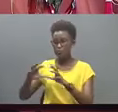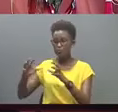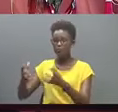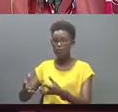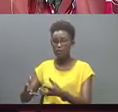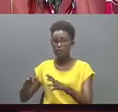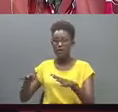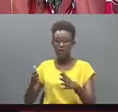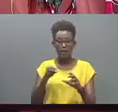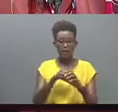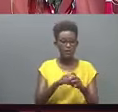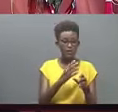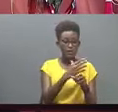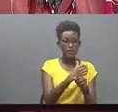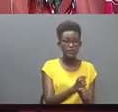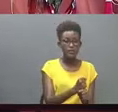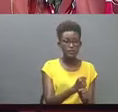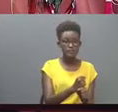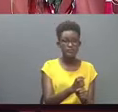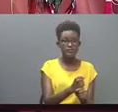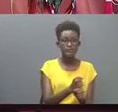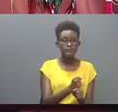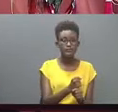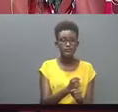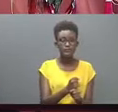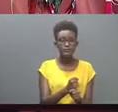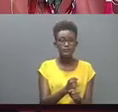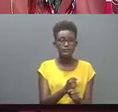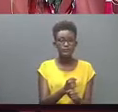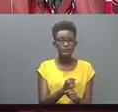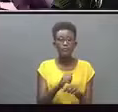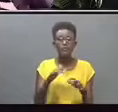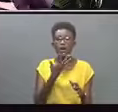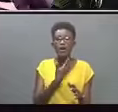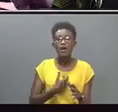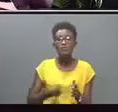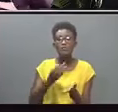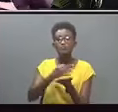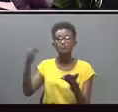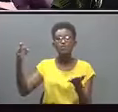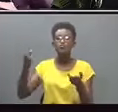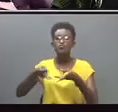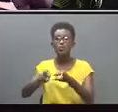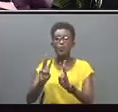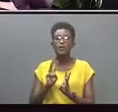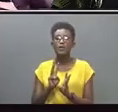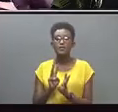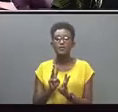our organizations, have a spiritual dimension.